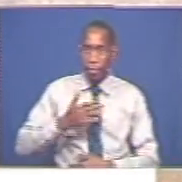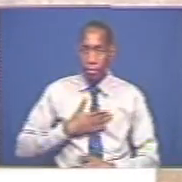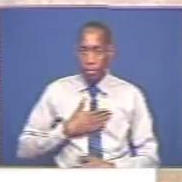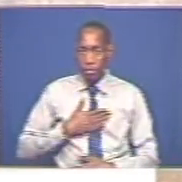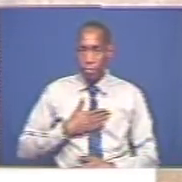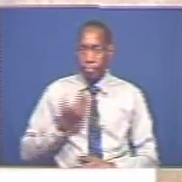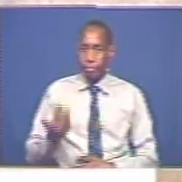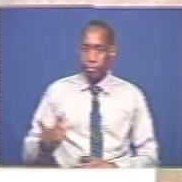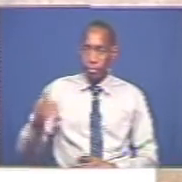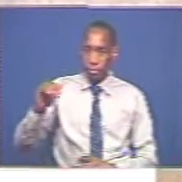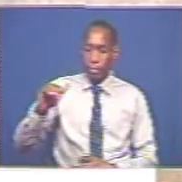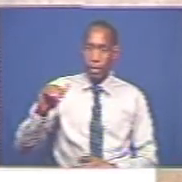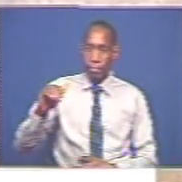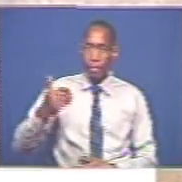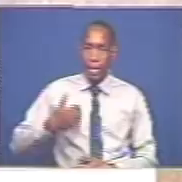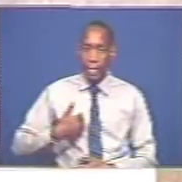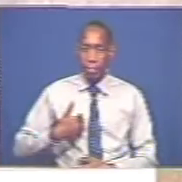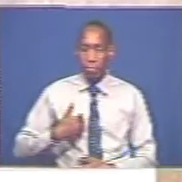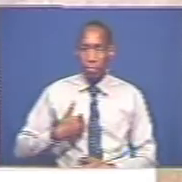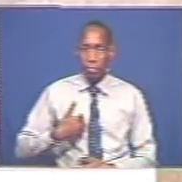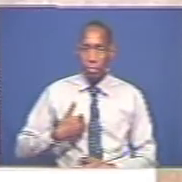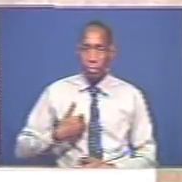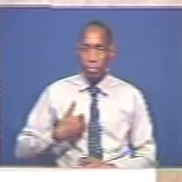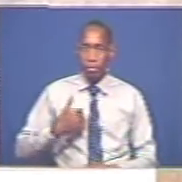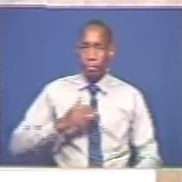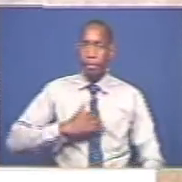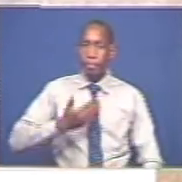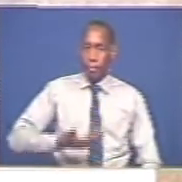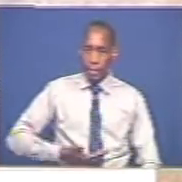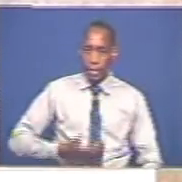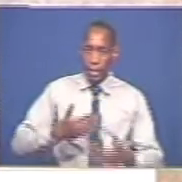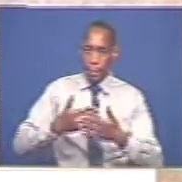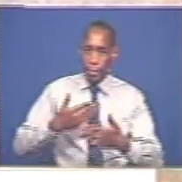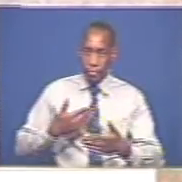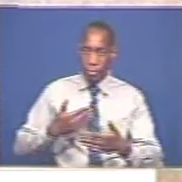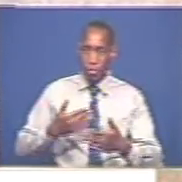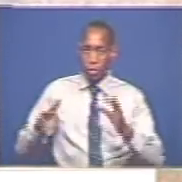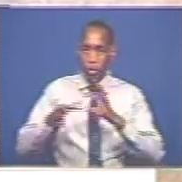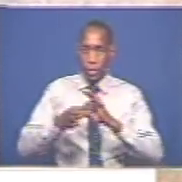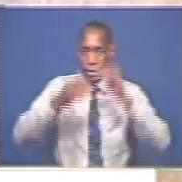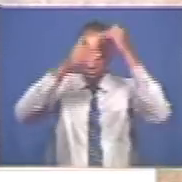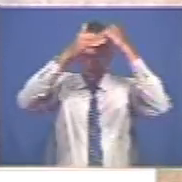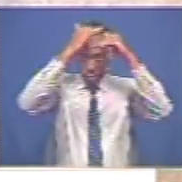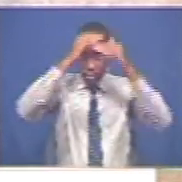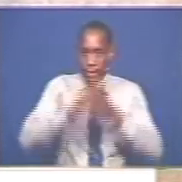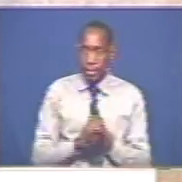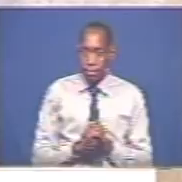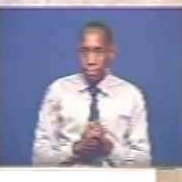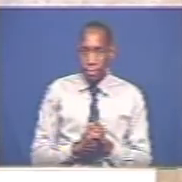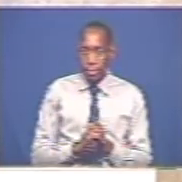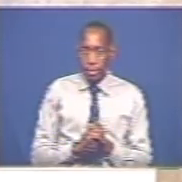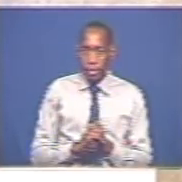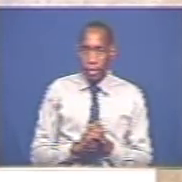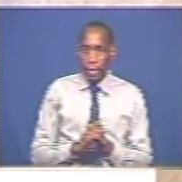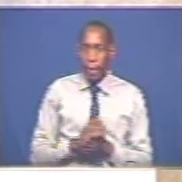young, and I got pregnant just before I entered campus. Mm. Then in the middle of that, I lost